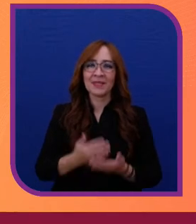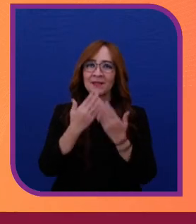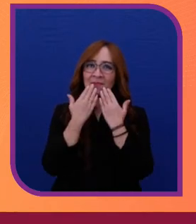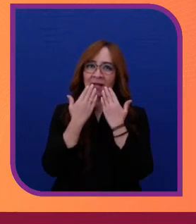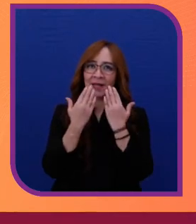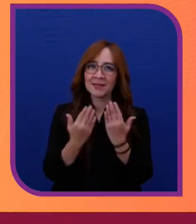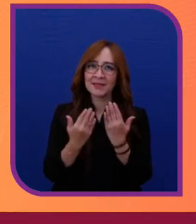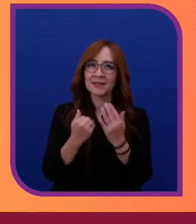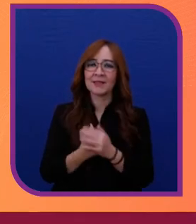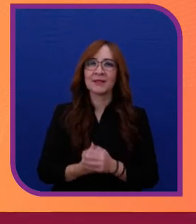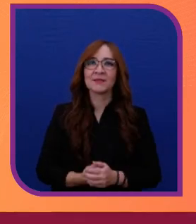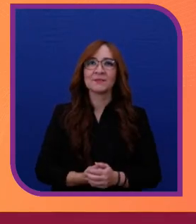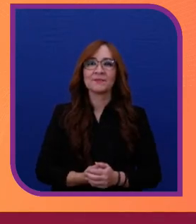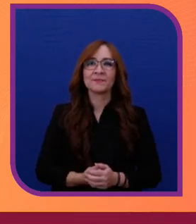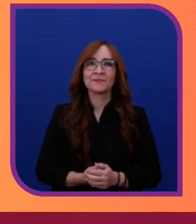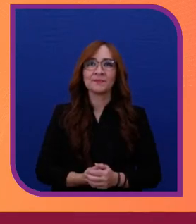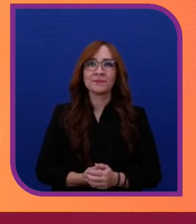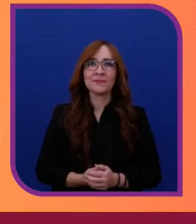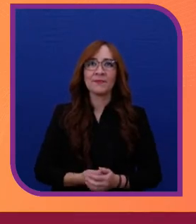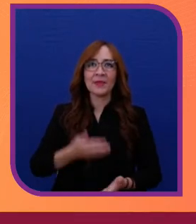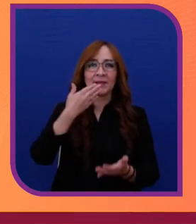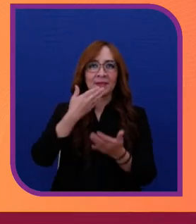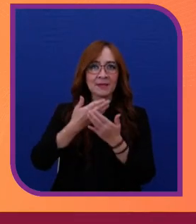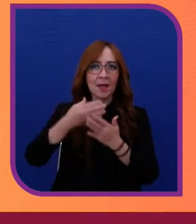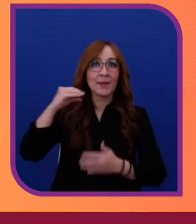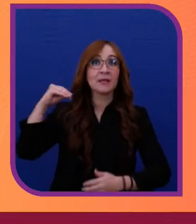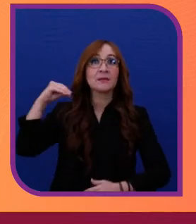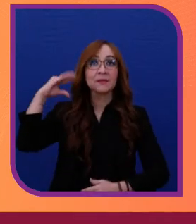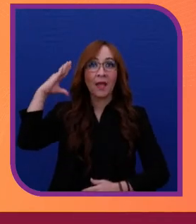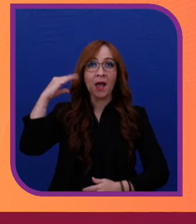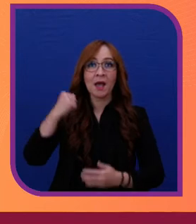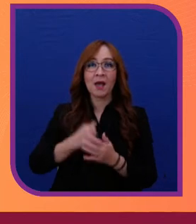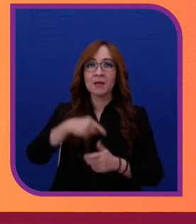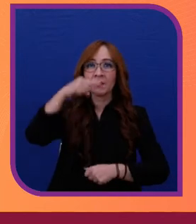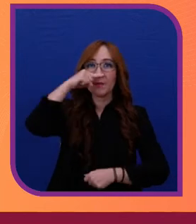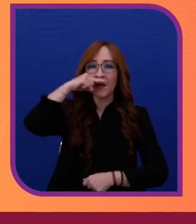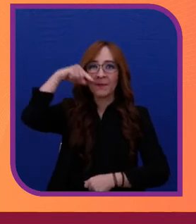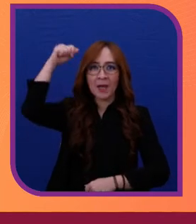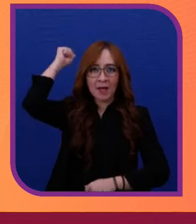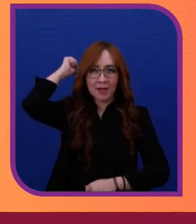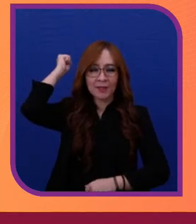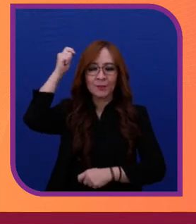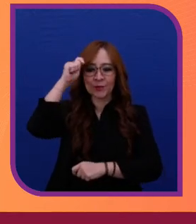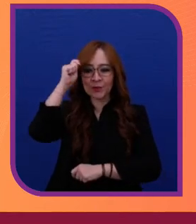analis as well as participant of the discussion